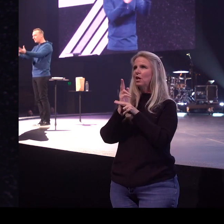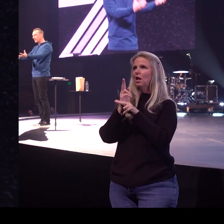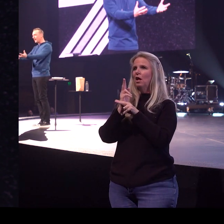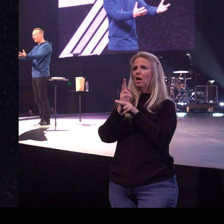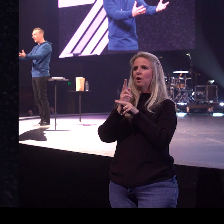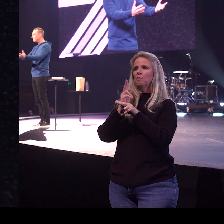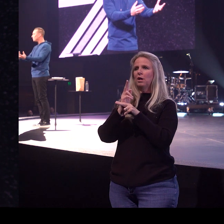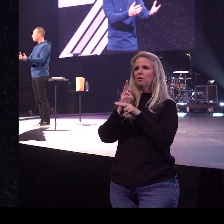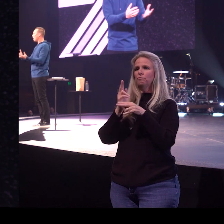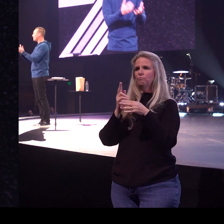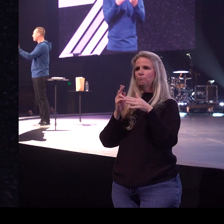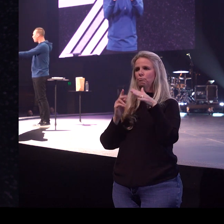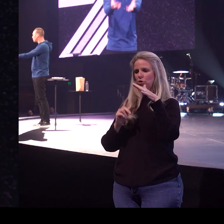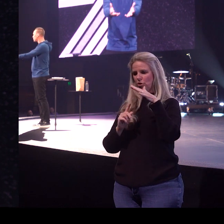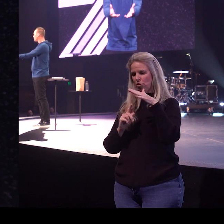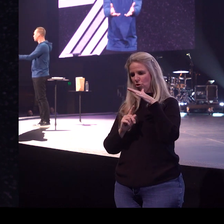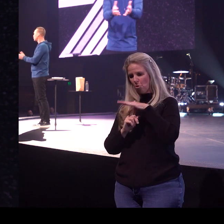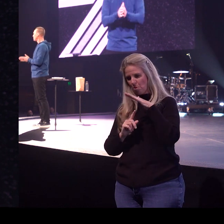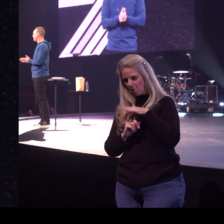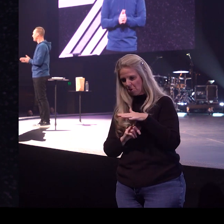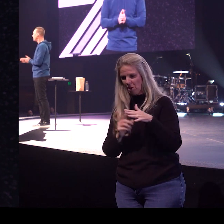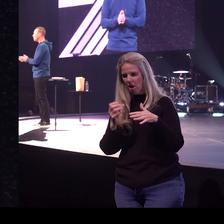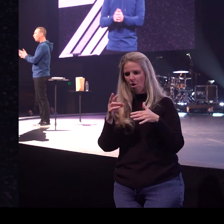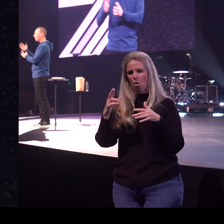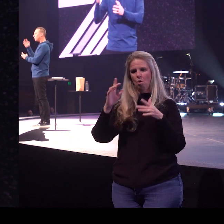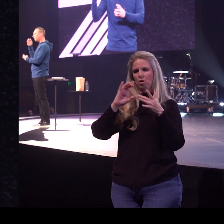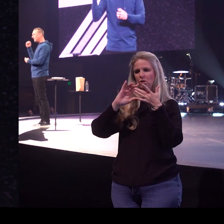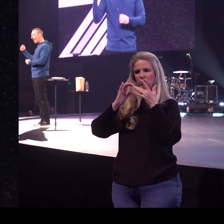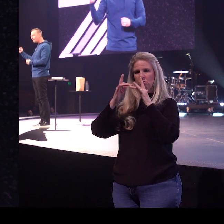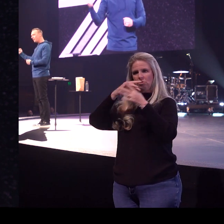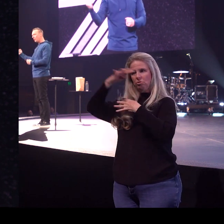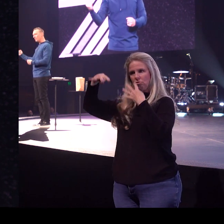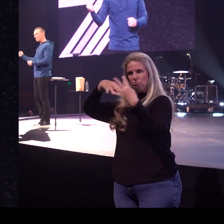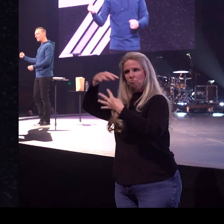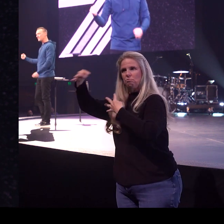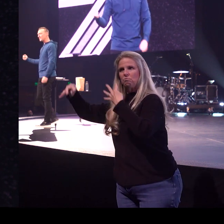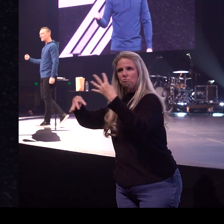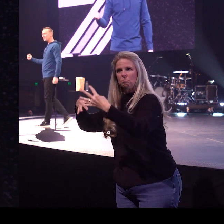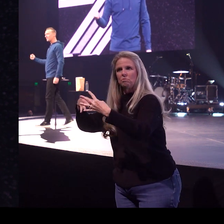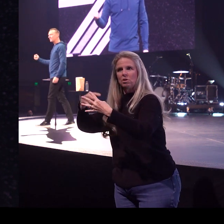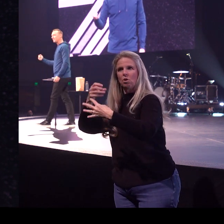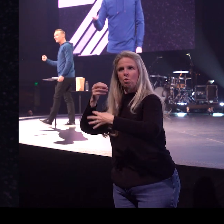your popularity or how many followers you have on social media or a platform?